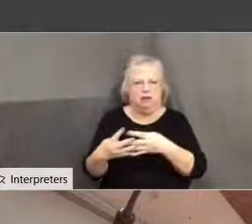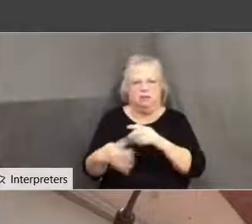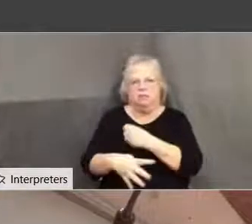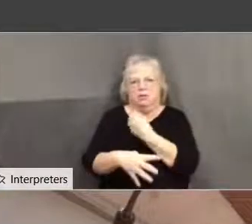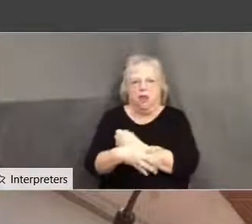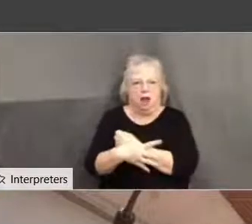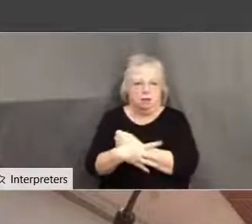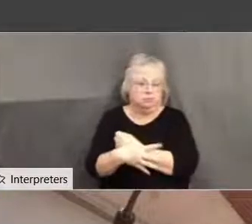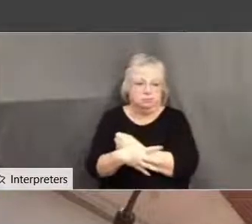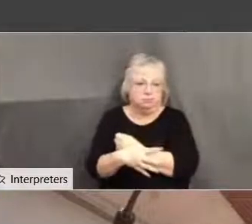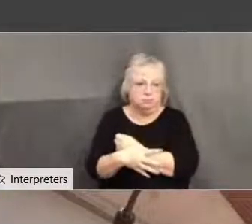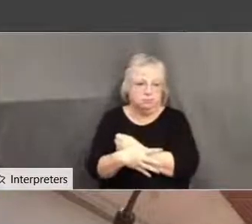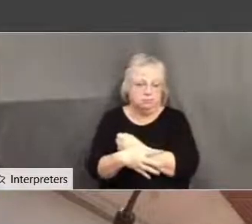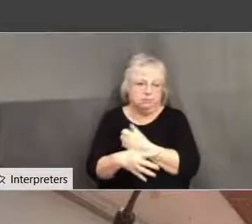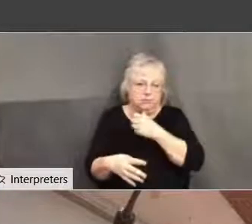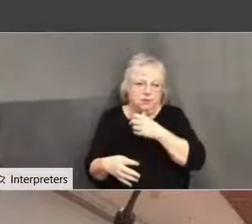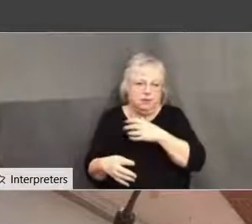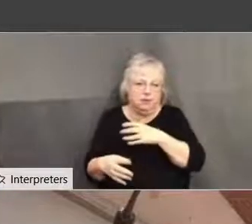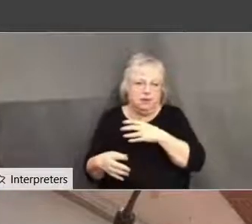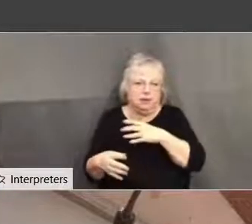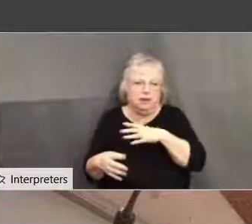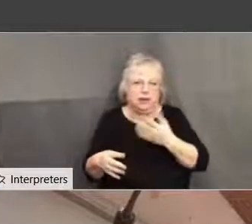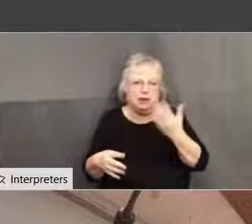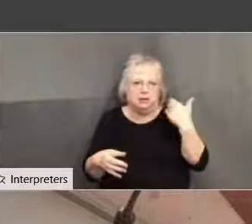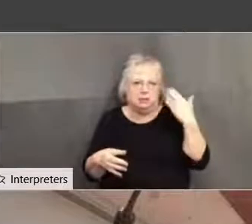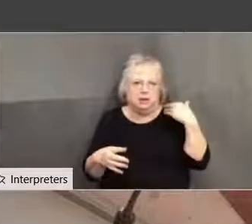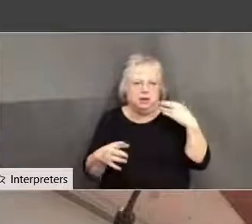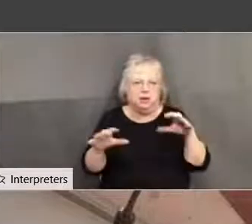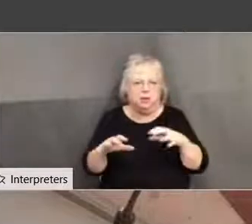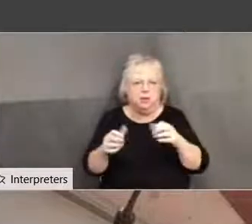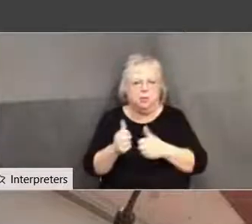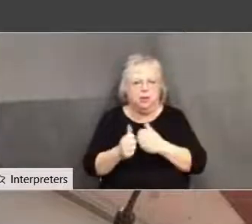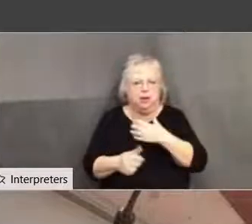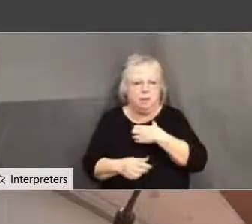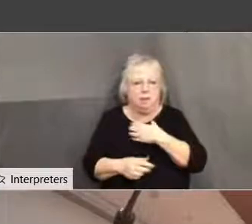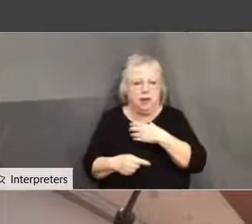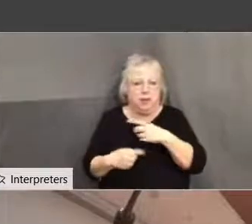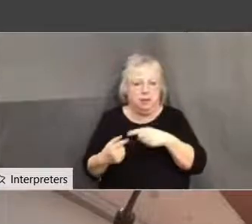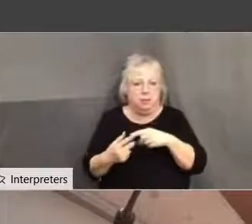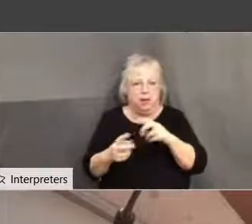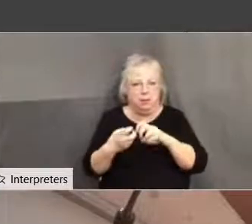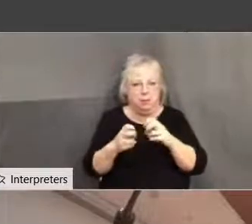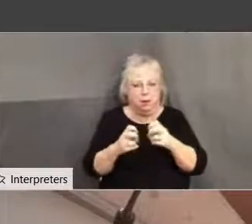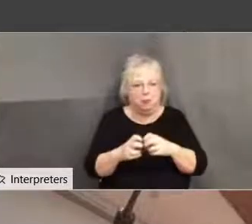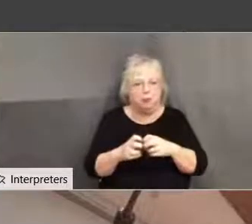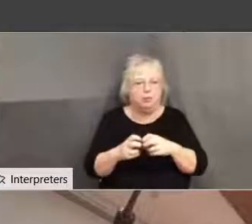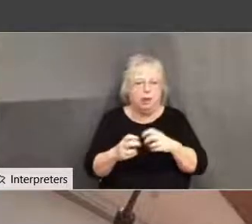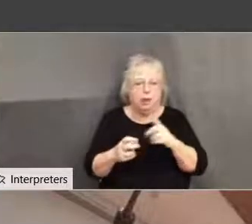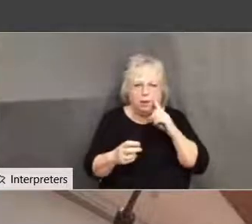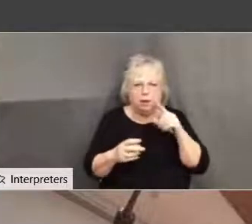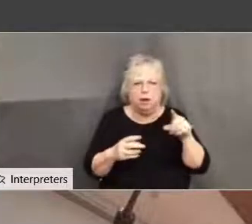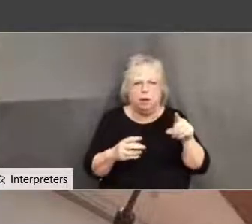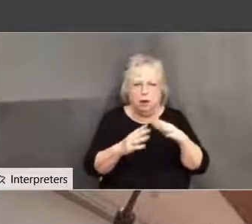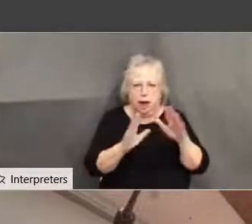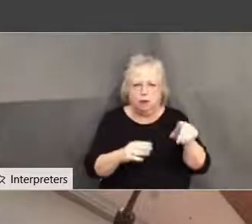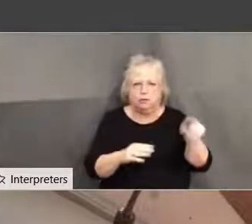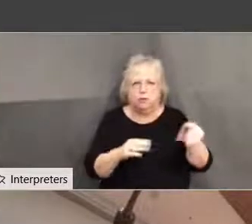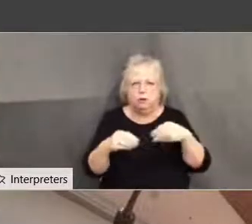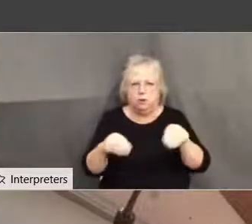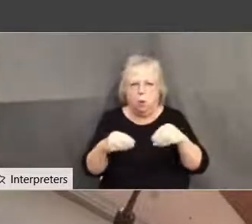The lady that was doing most of the complaining about the issues over there I think she sold her house and she moved.